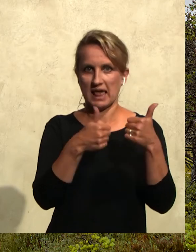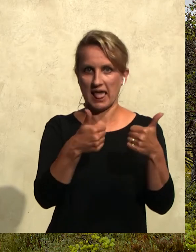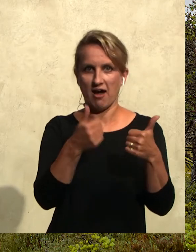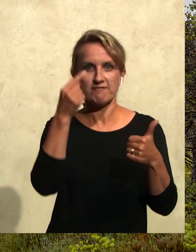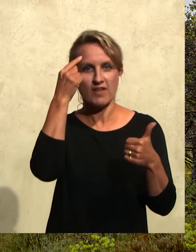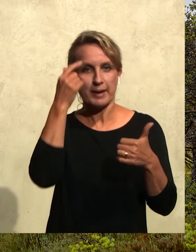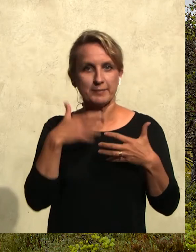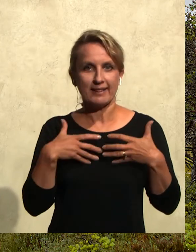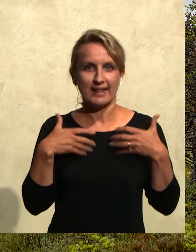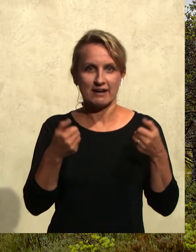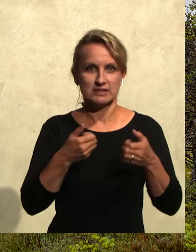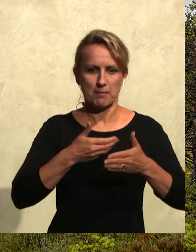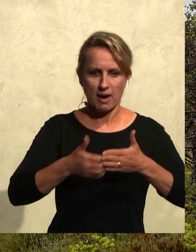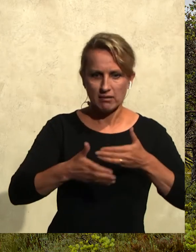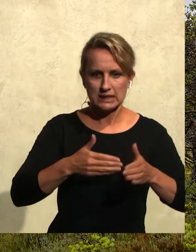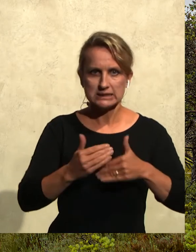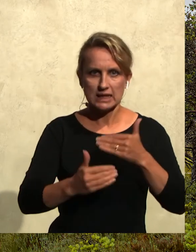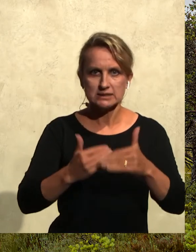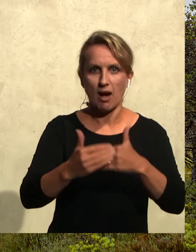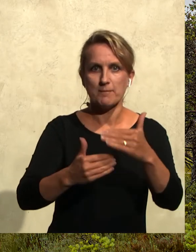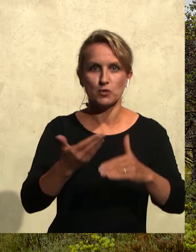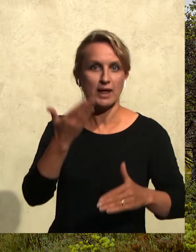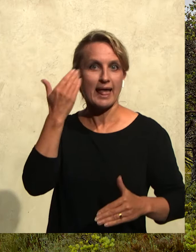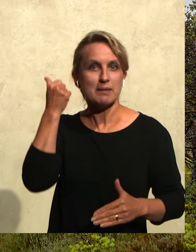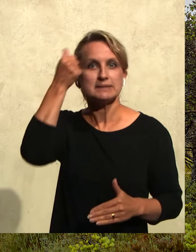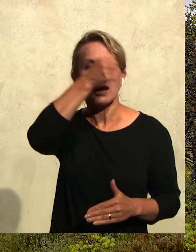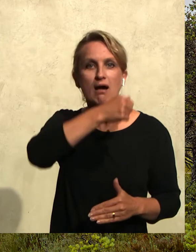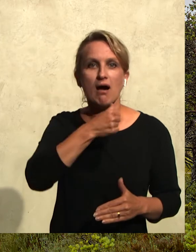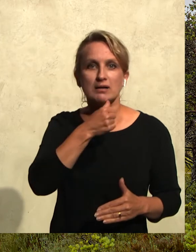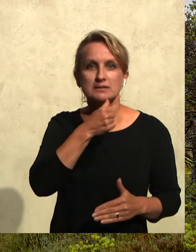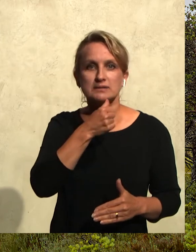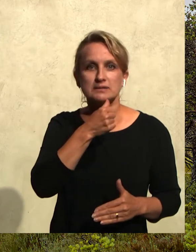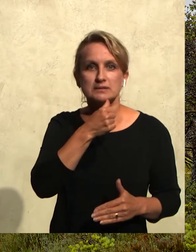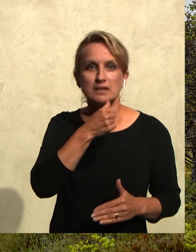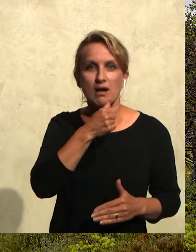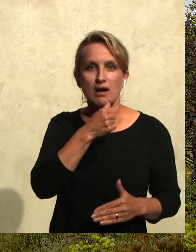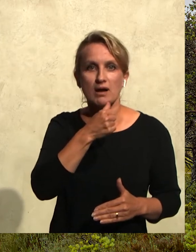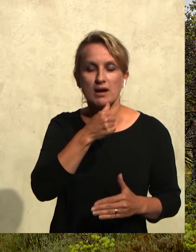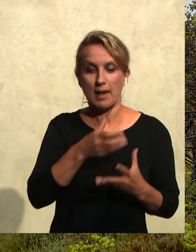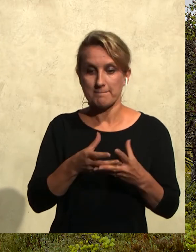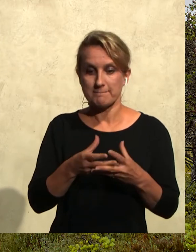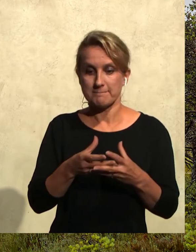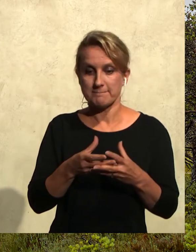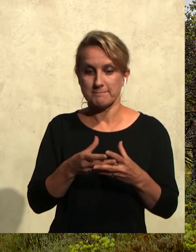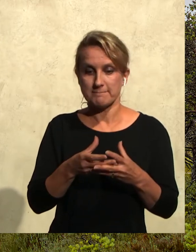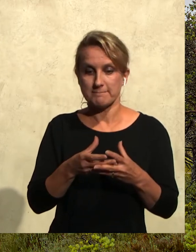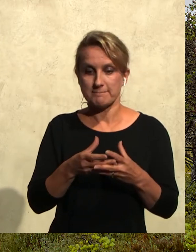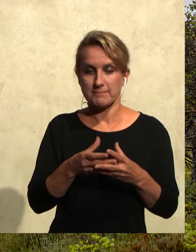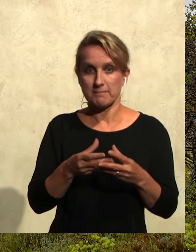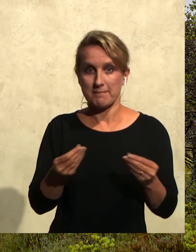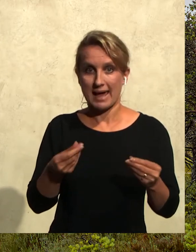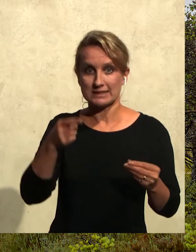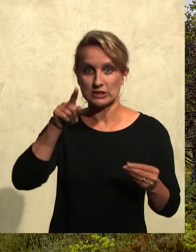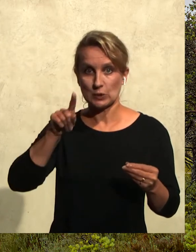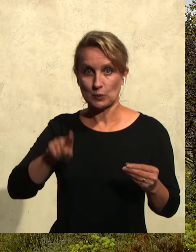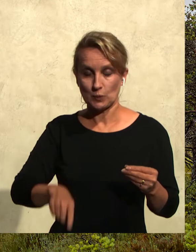last year in March 2019, I was happy to participate in one of